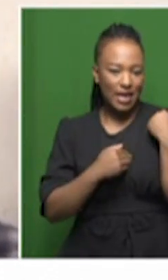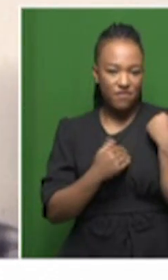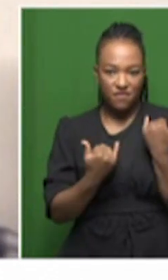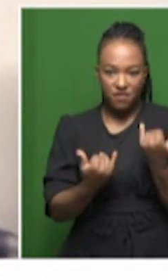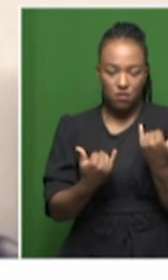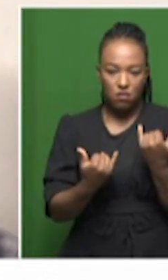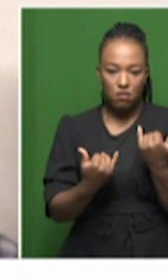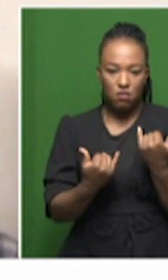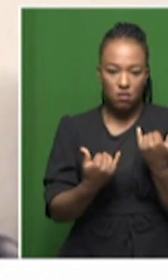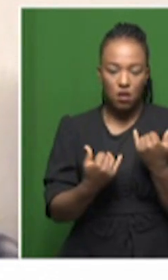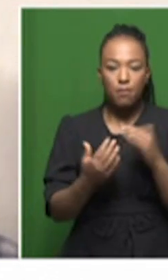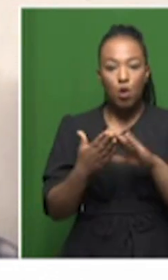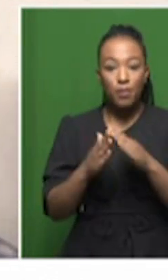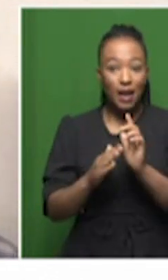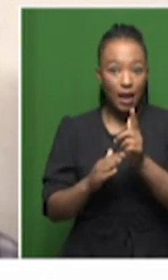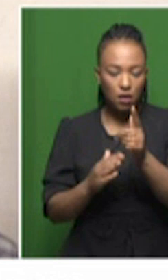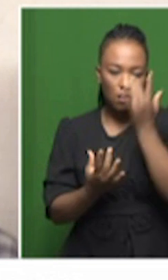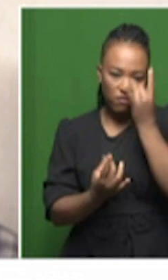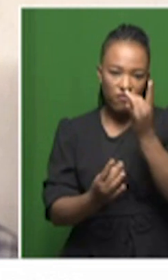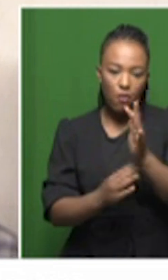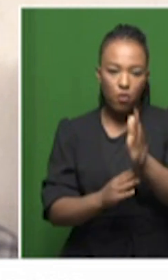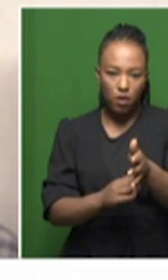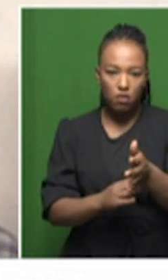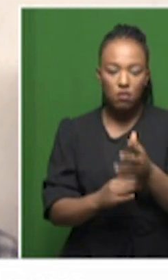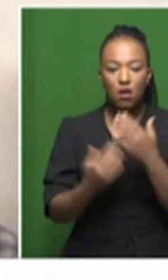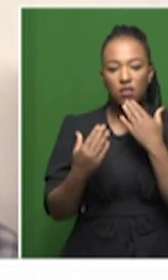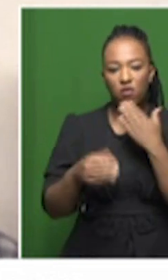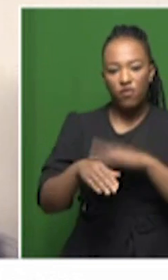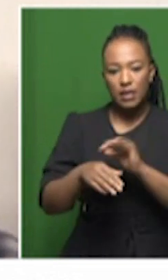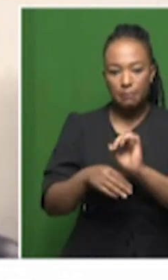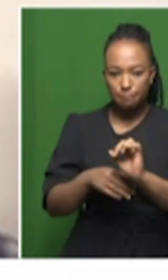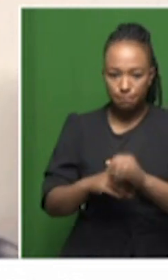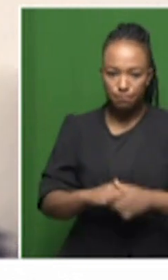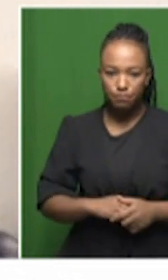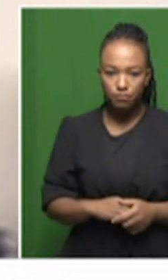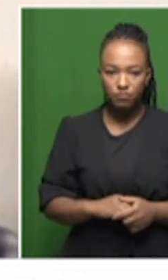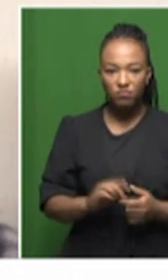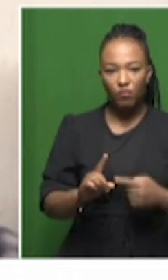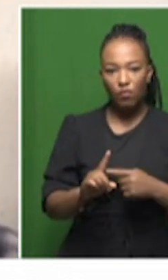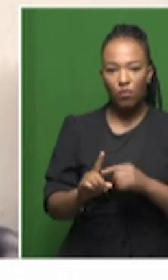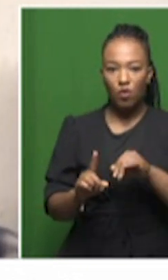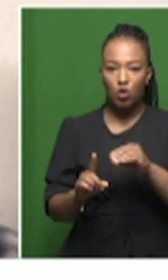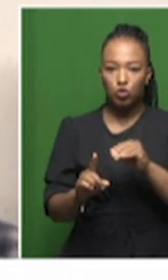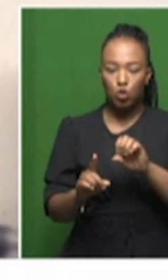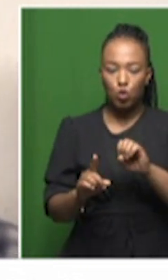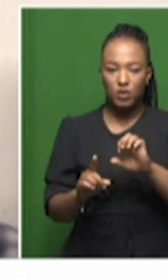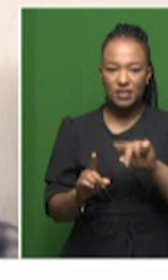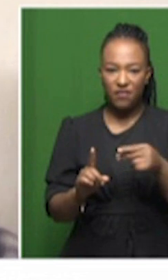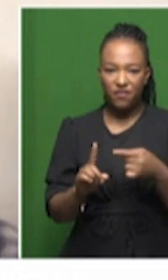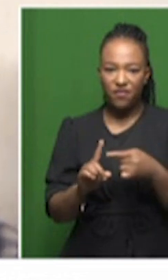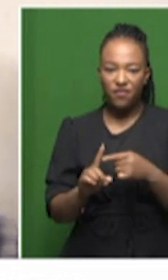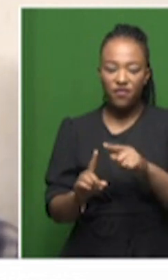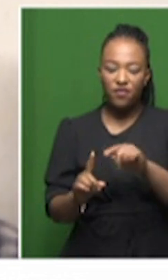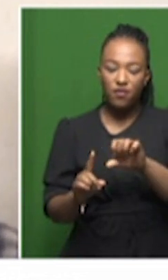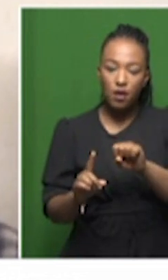You will tell the residents later. But thanks so much for your time all the same, Mr. Joseph Tsatsire, who is the Acting Director